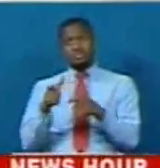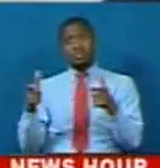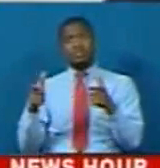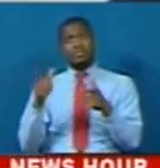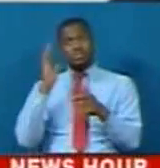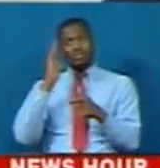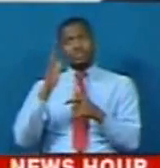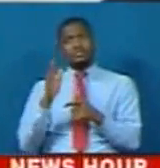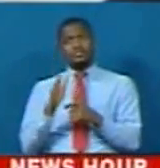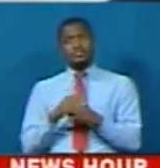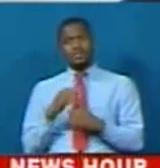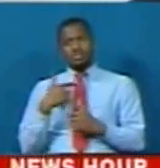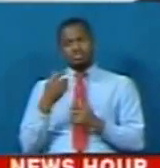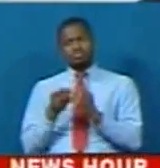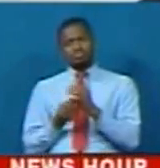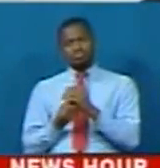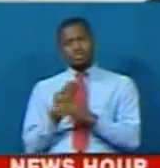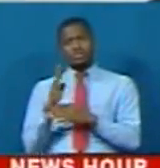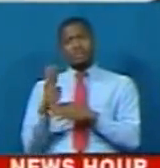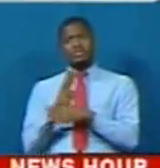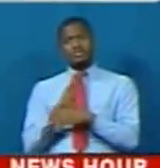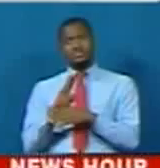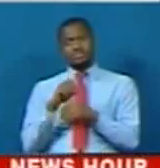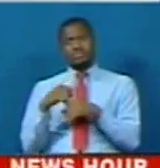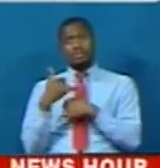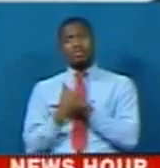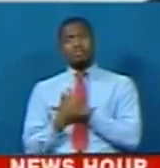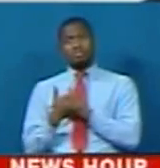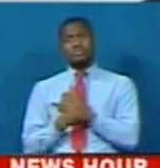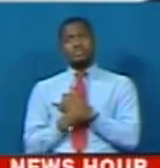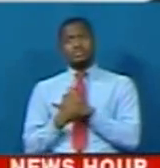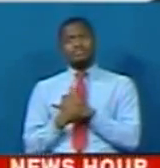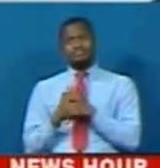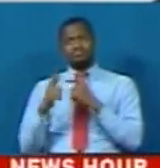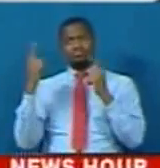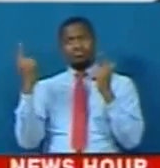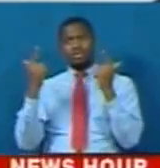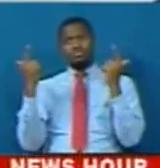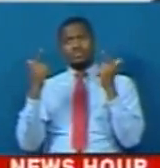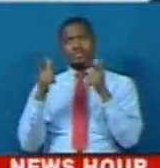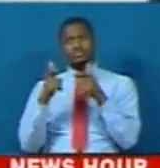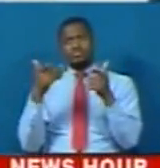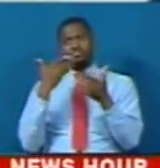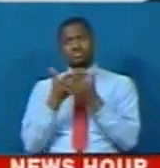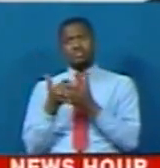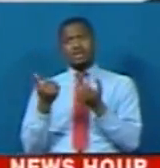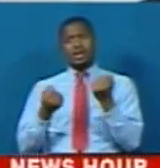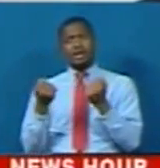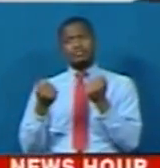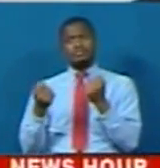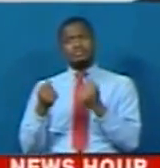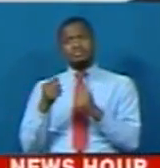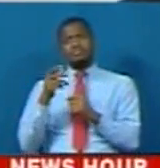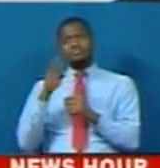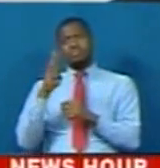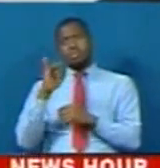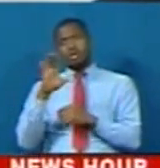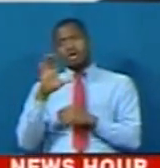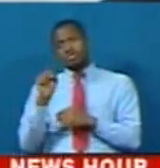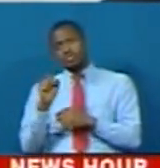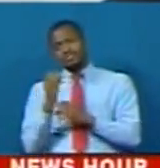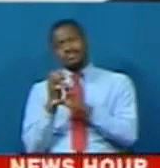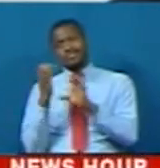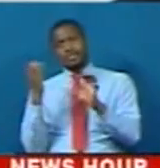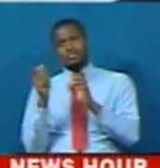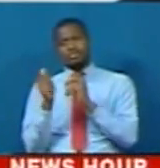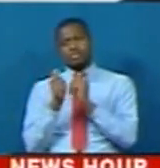the need arises. We want to grow the business in this country by launching very good vehicles, trucks and buses